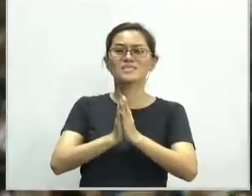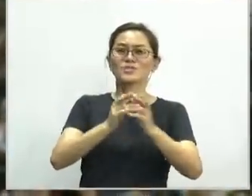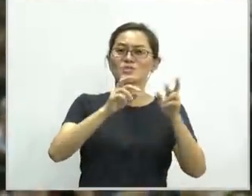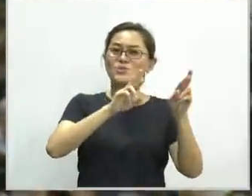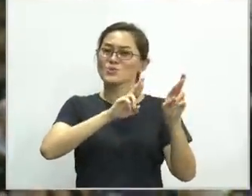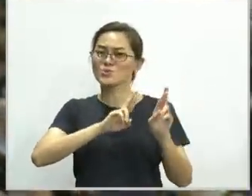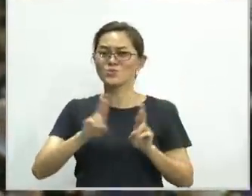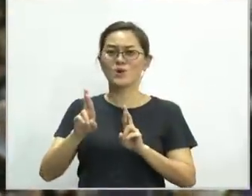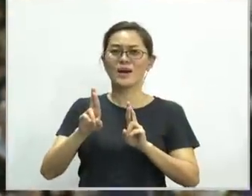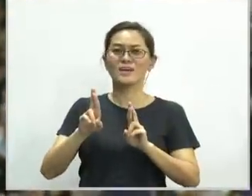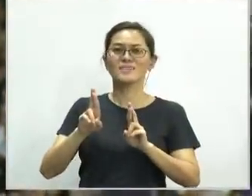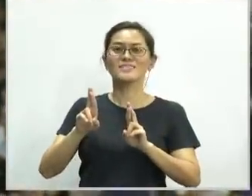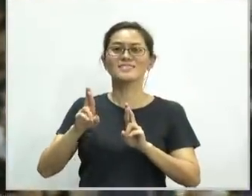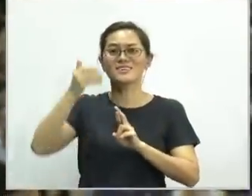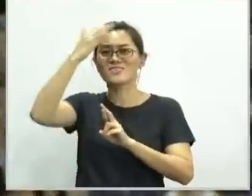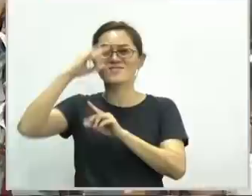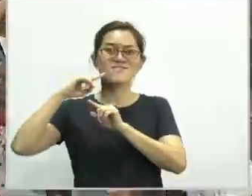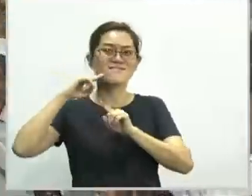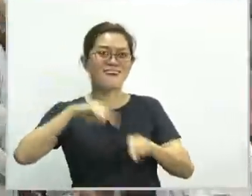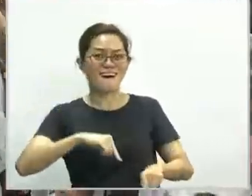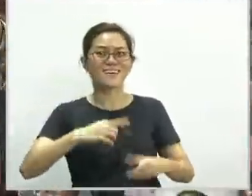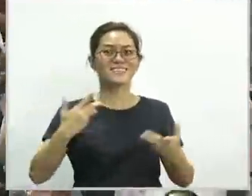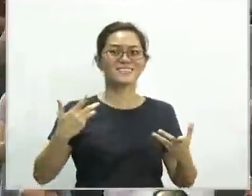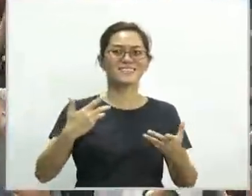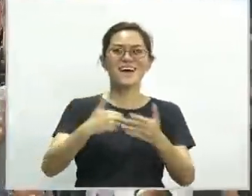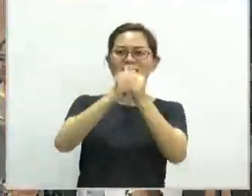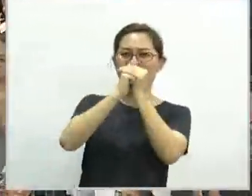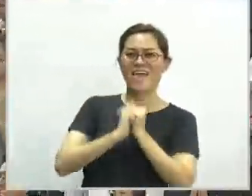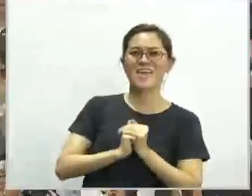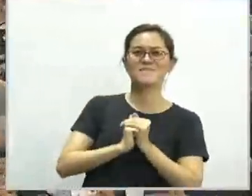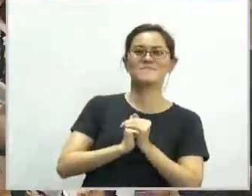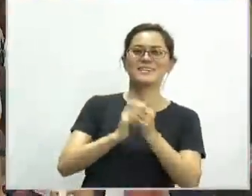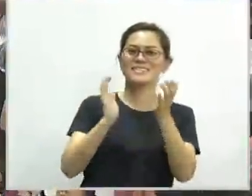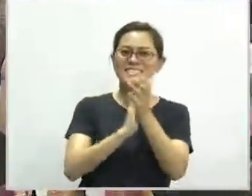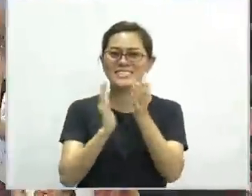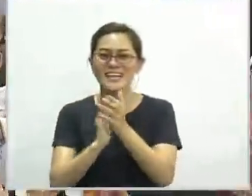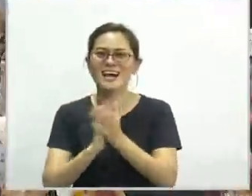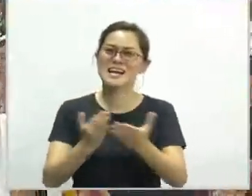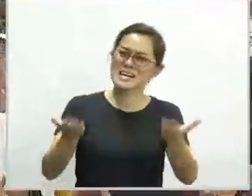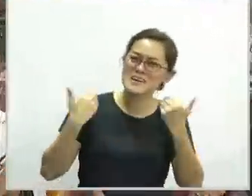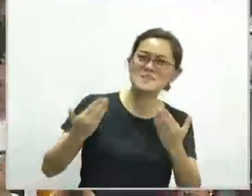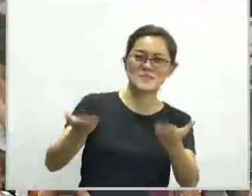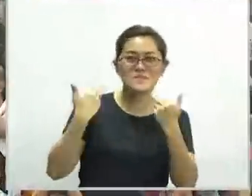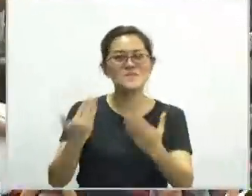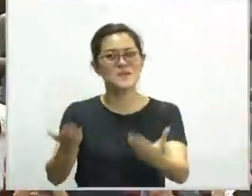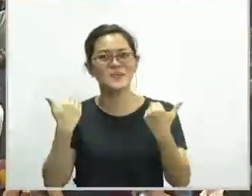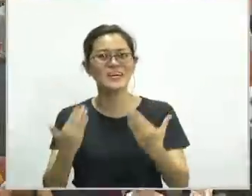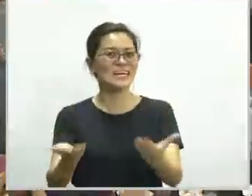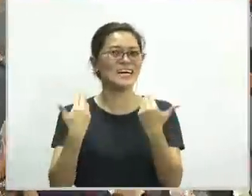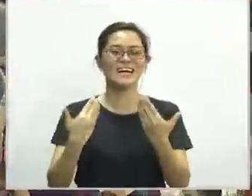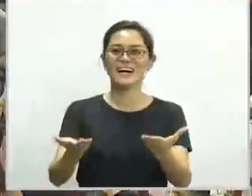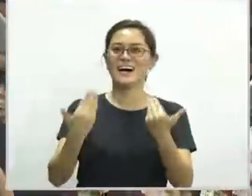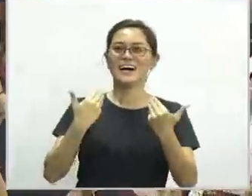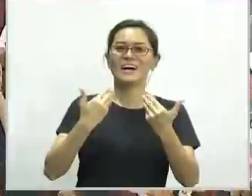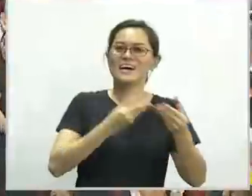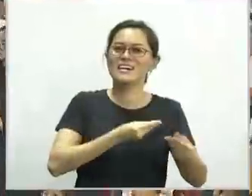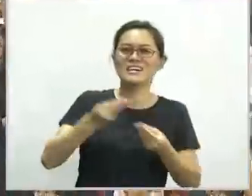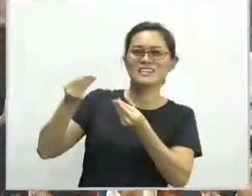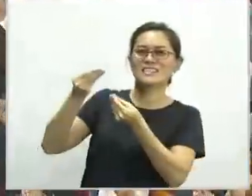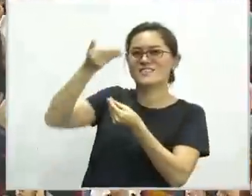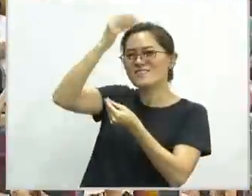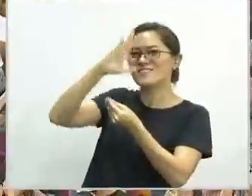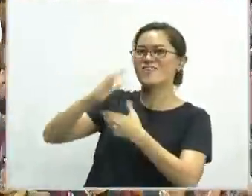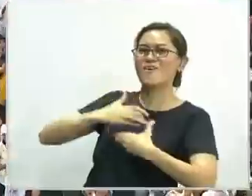be answered? Amen. Oh, come on, come on, come on, come on. Give the Lord a